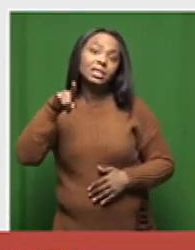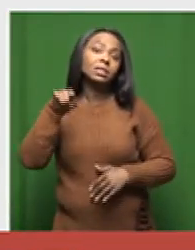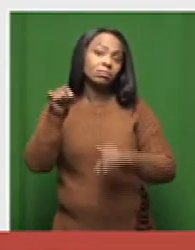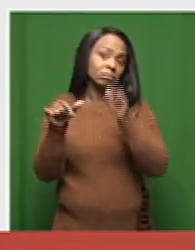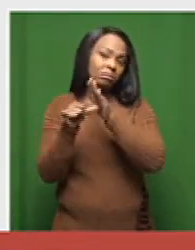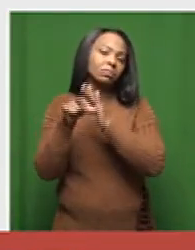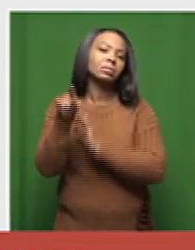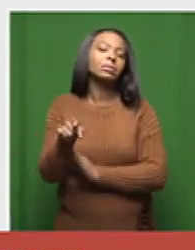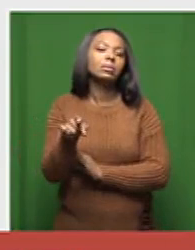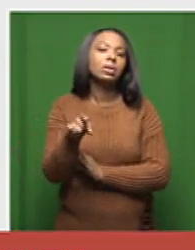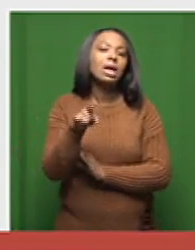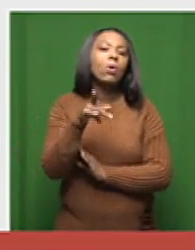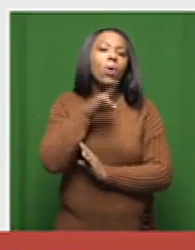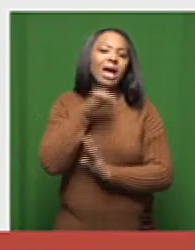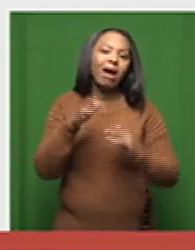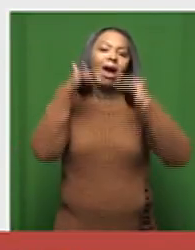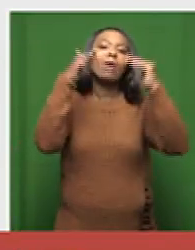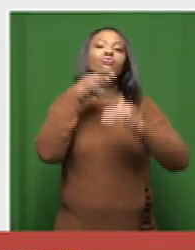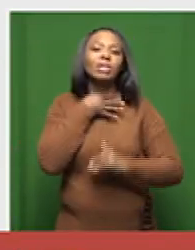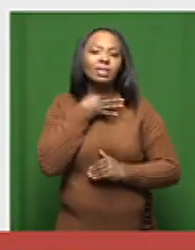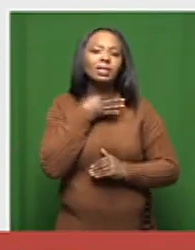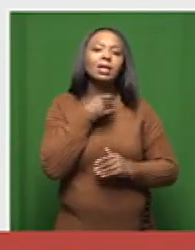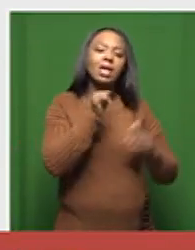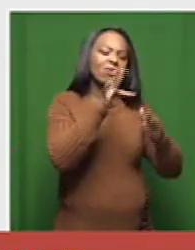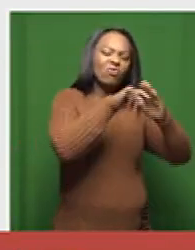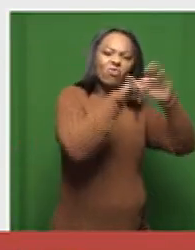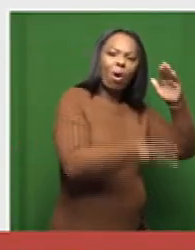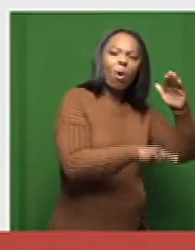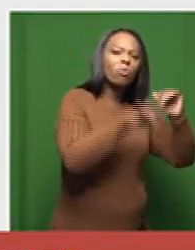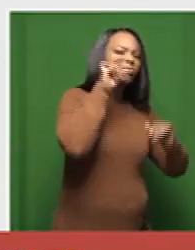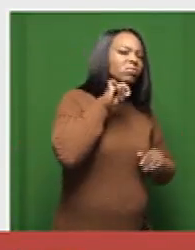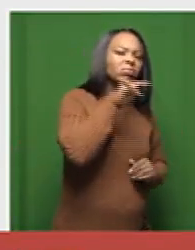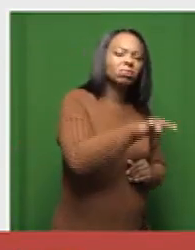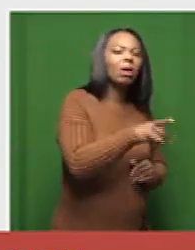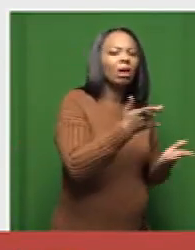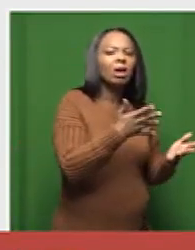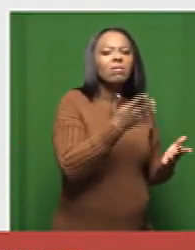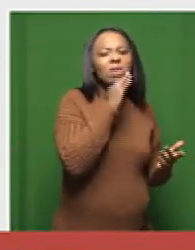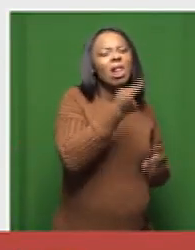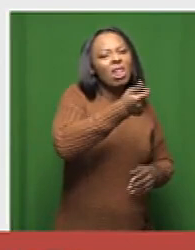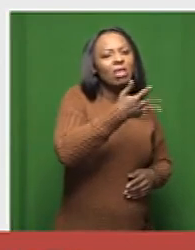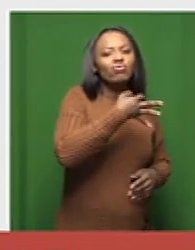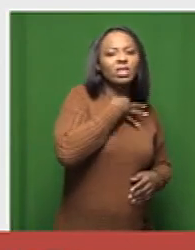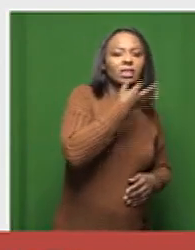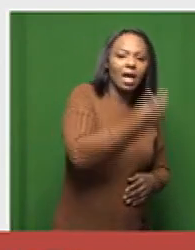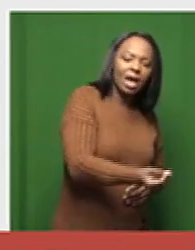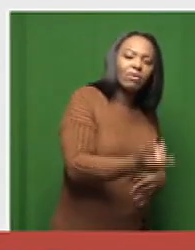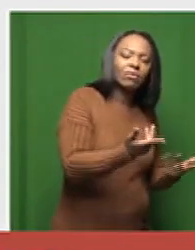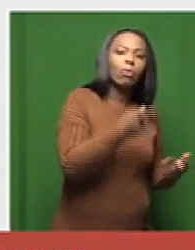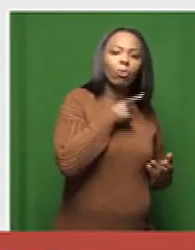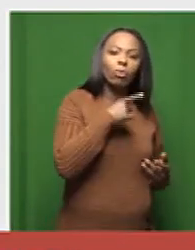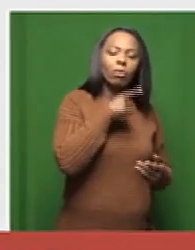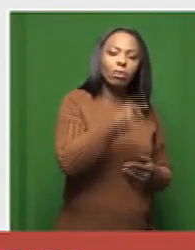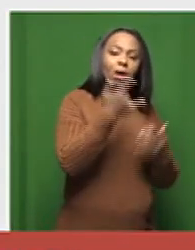role than the other factors in terms of risk. And we have this data from our hospitalizations linked to the